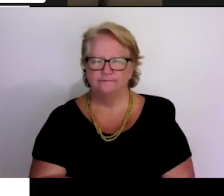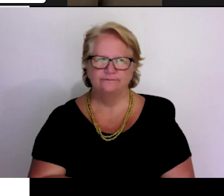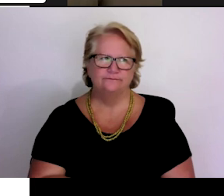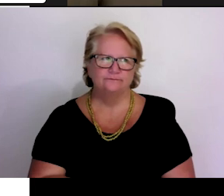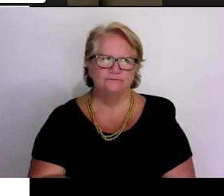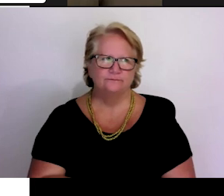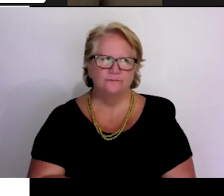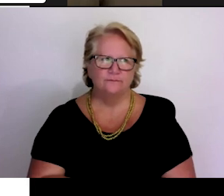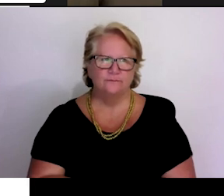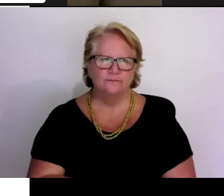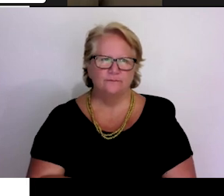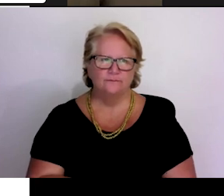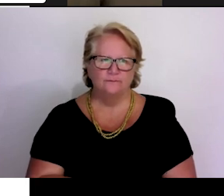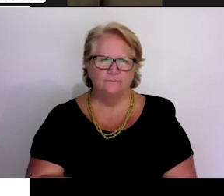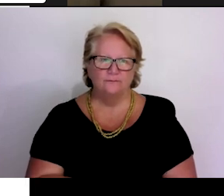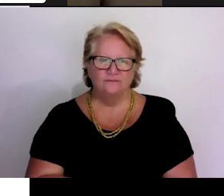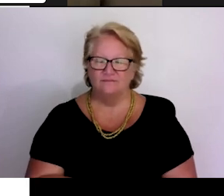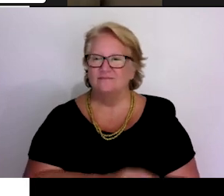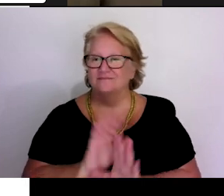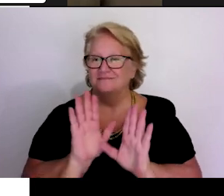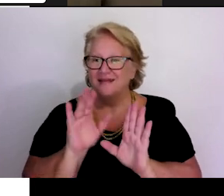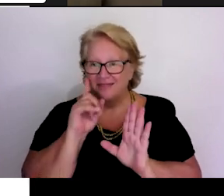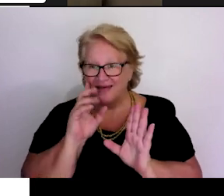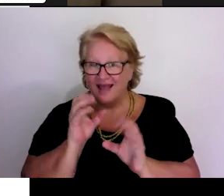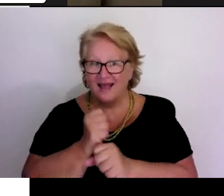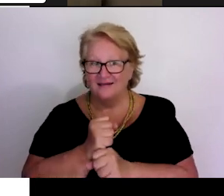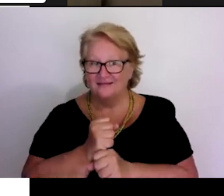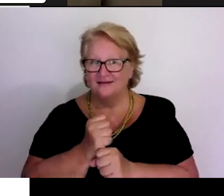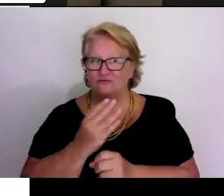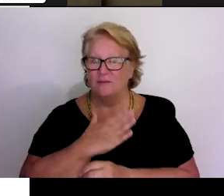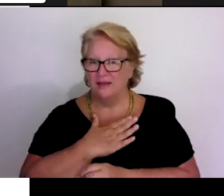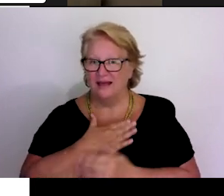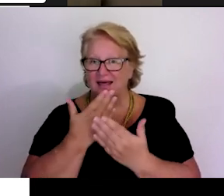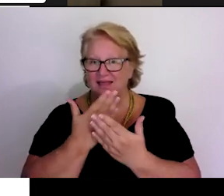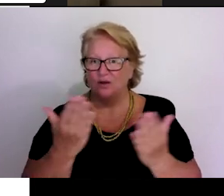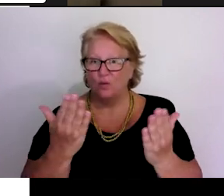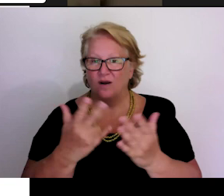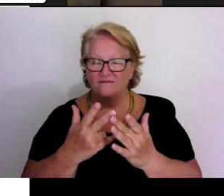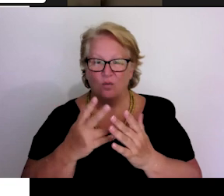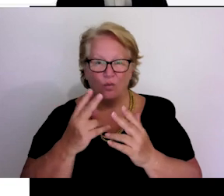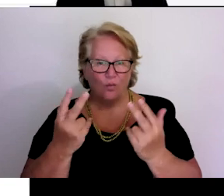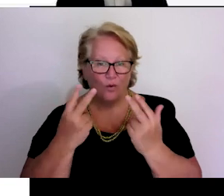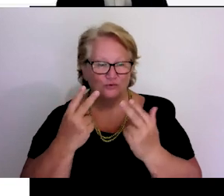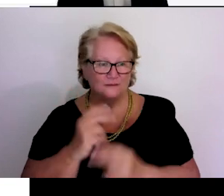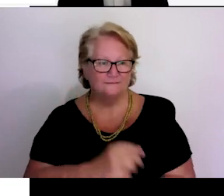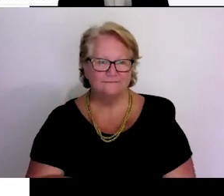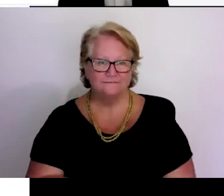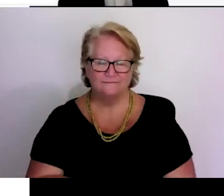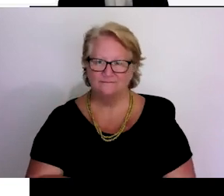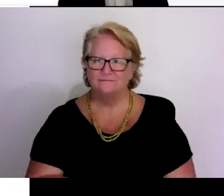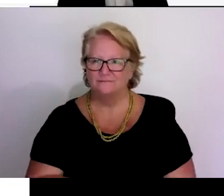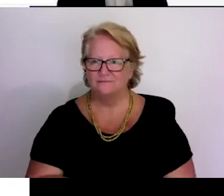So that's enough from me, Julian. Thanks for everyone for listening. Thank you so